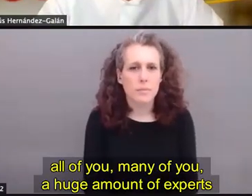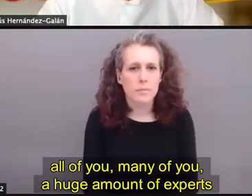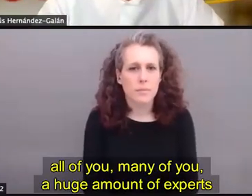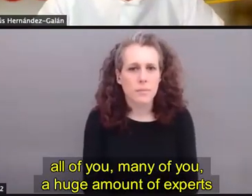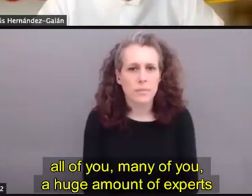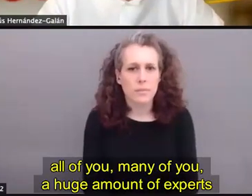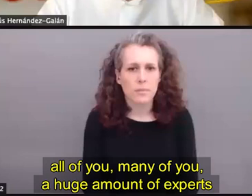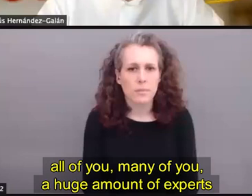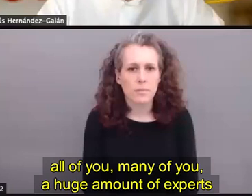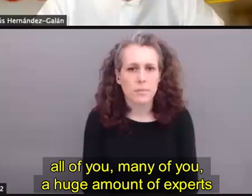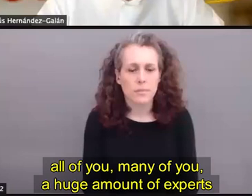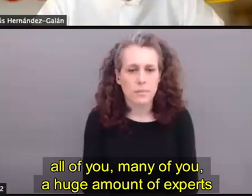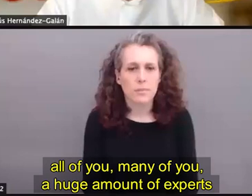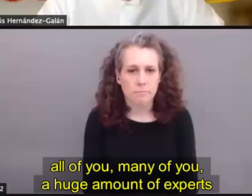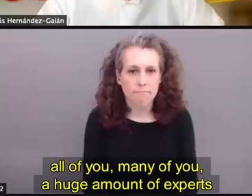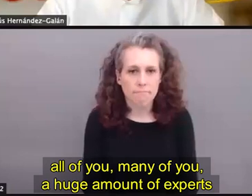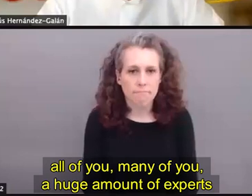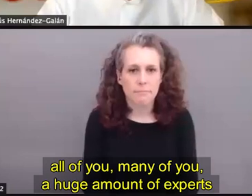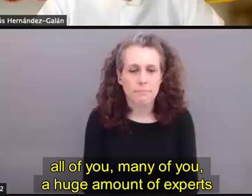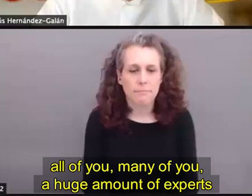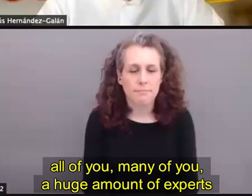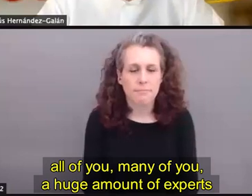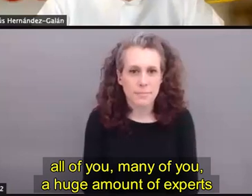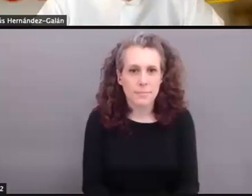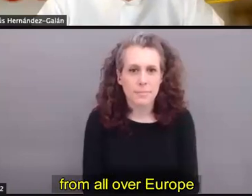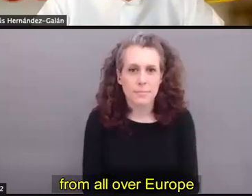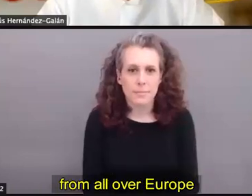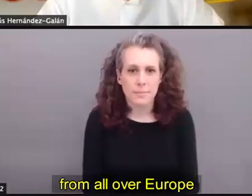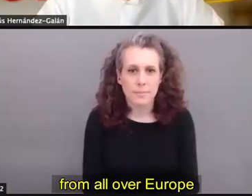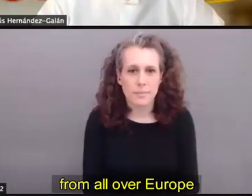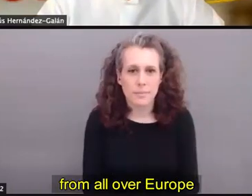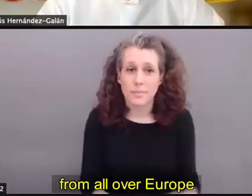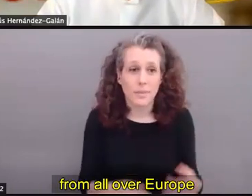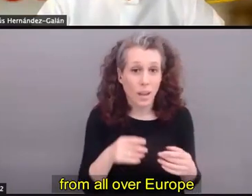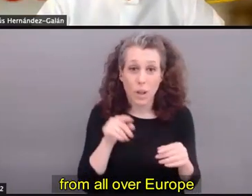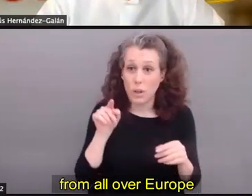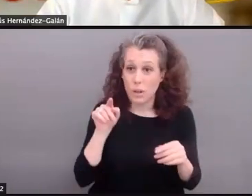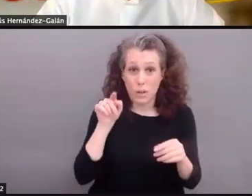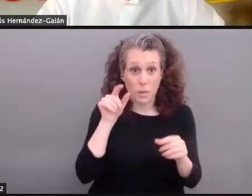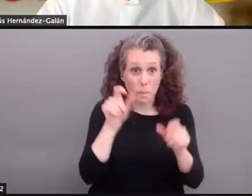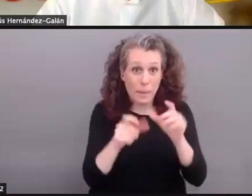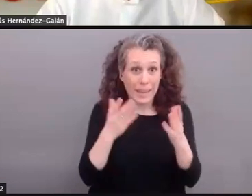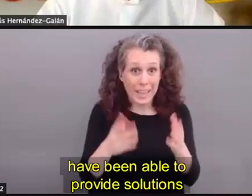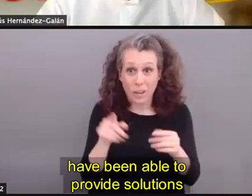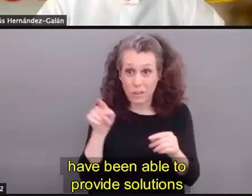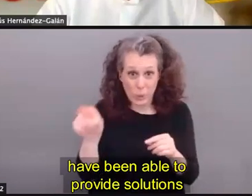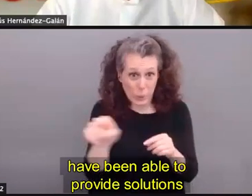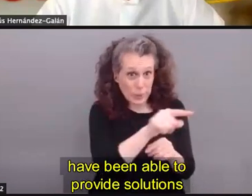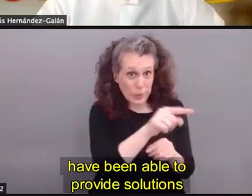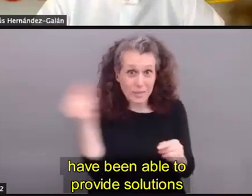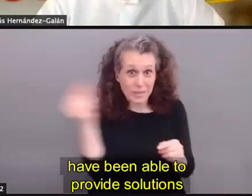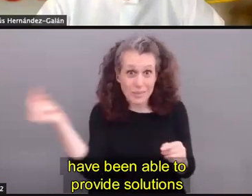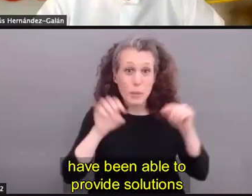all of you, many of you, a huge amount of experts from all over Europe have